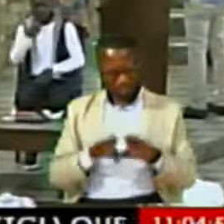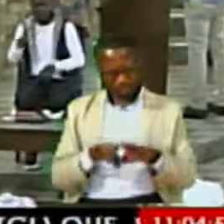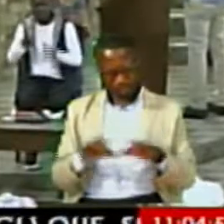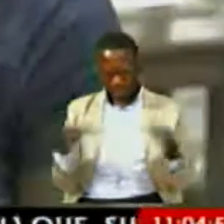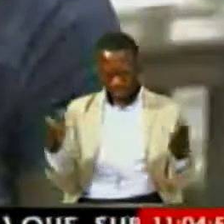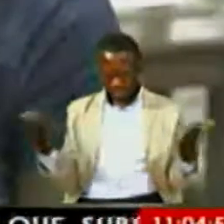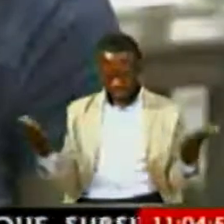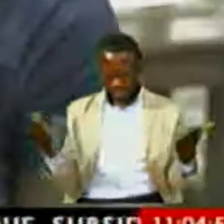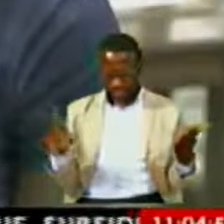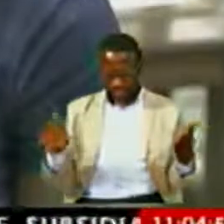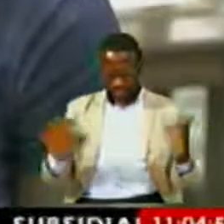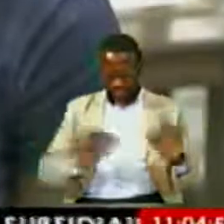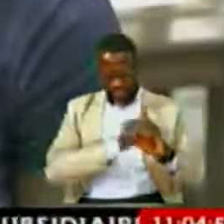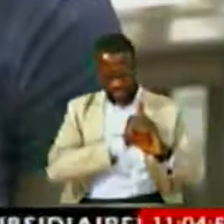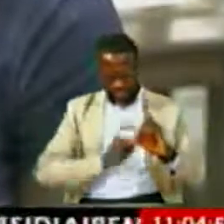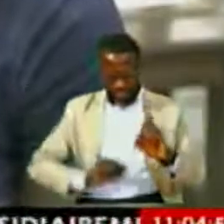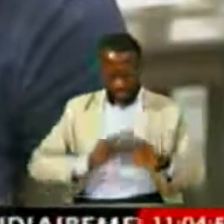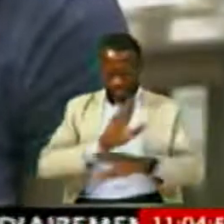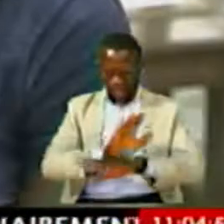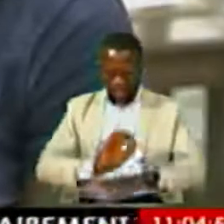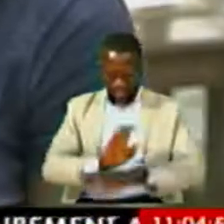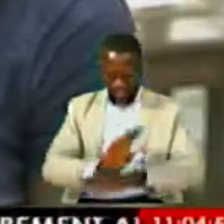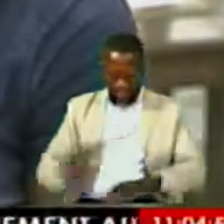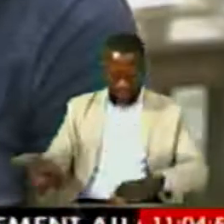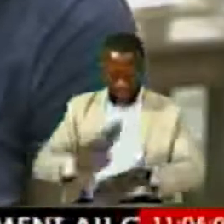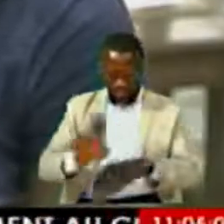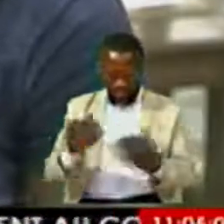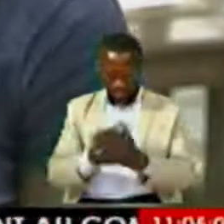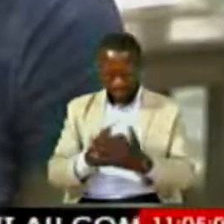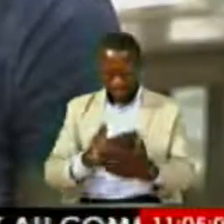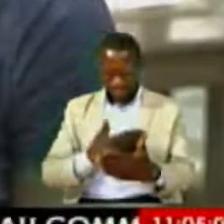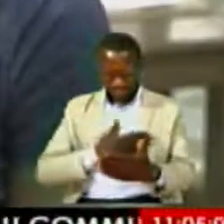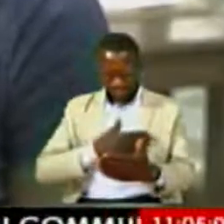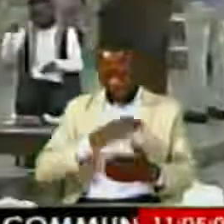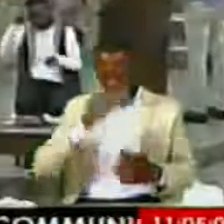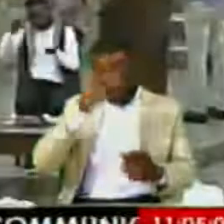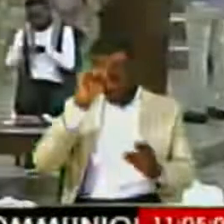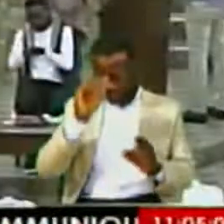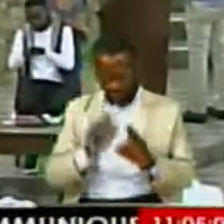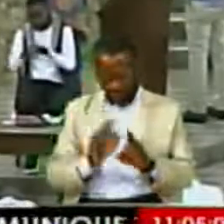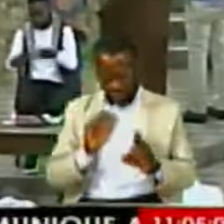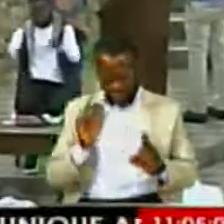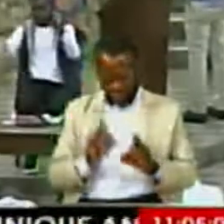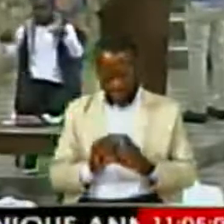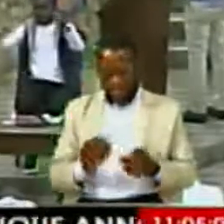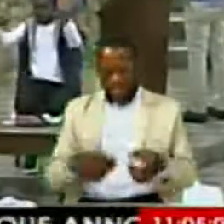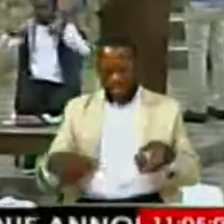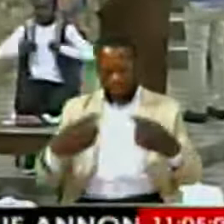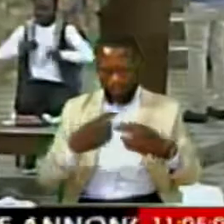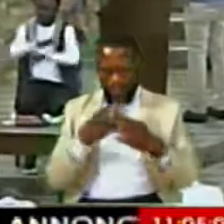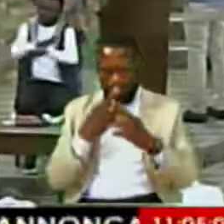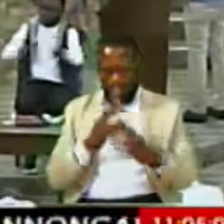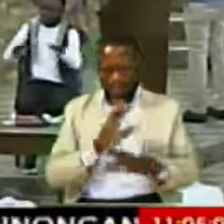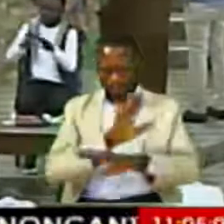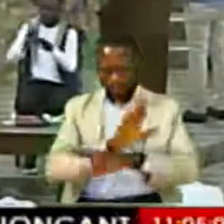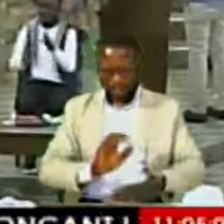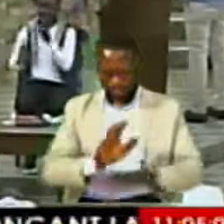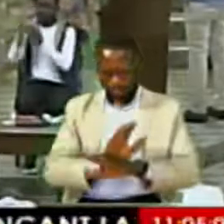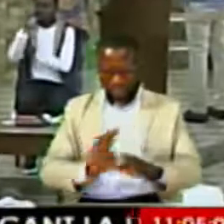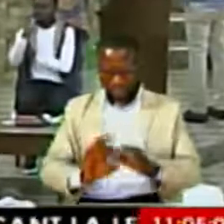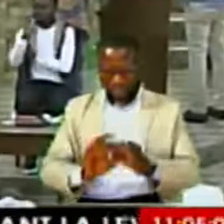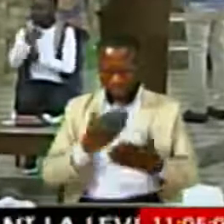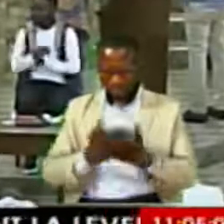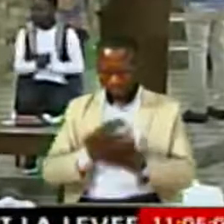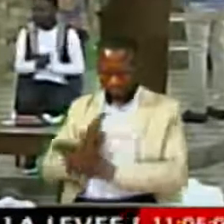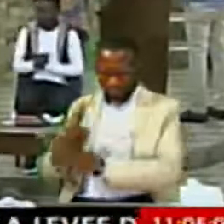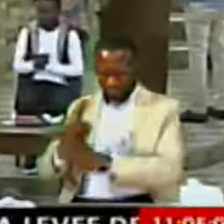door has been opened. Lord is calling you. Come, my sister. Come to reply to what God is calling you. Come to